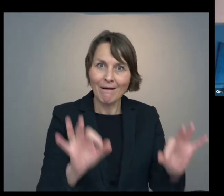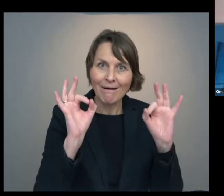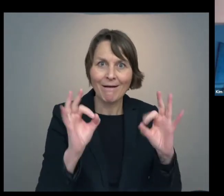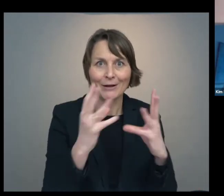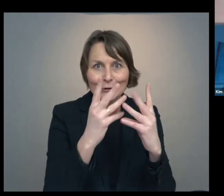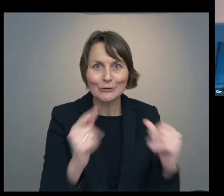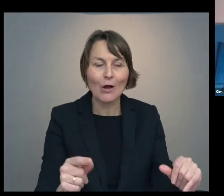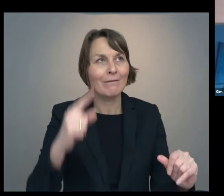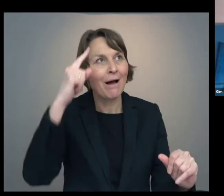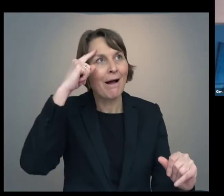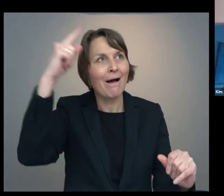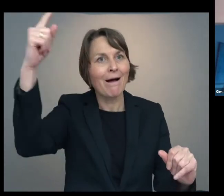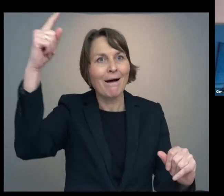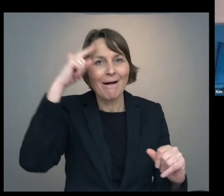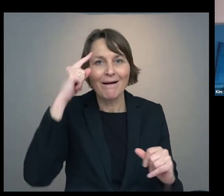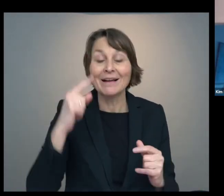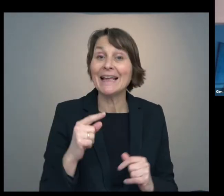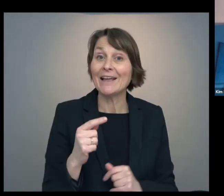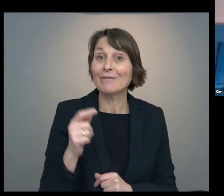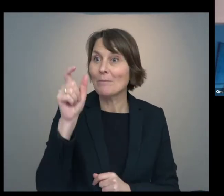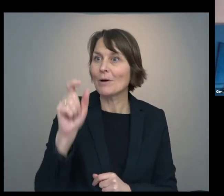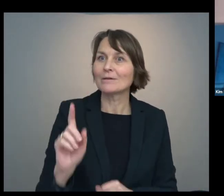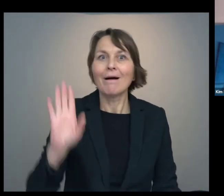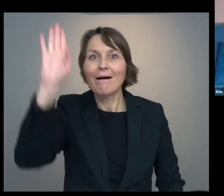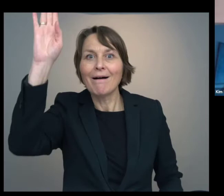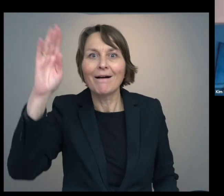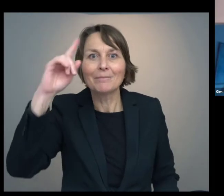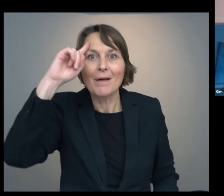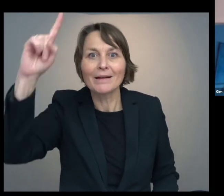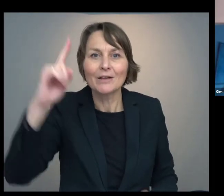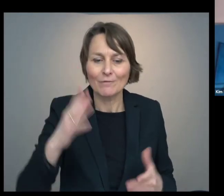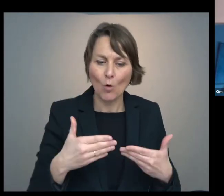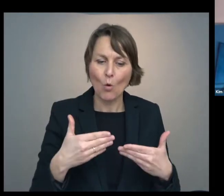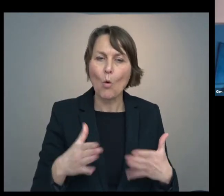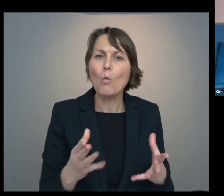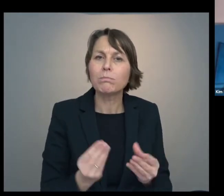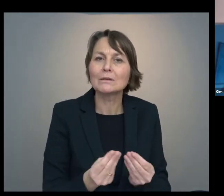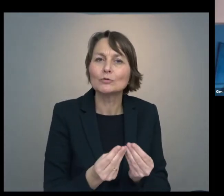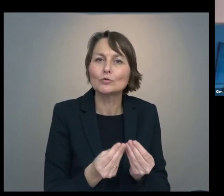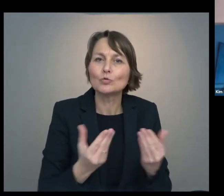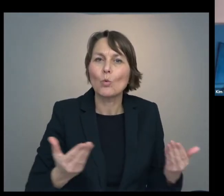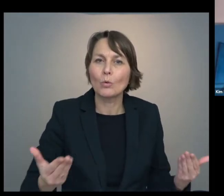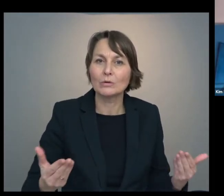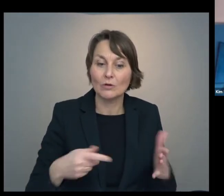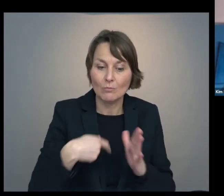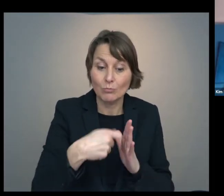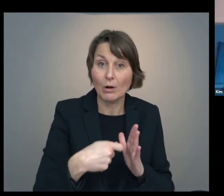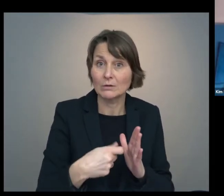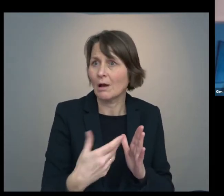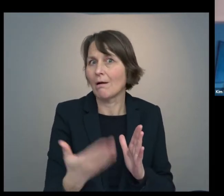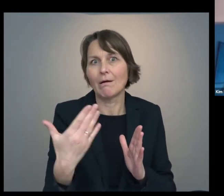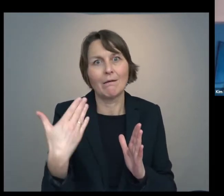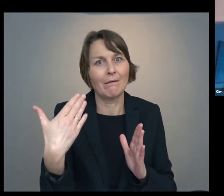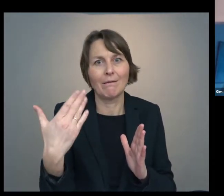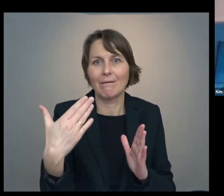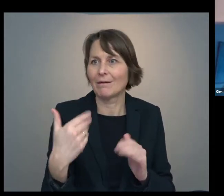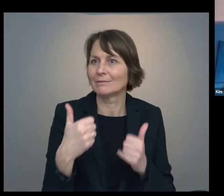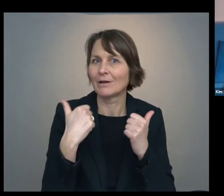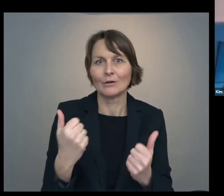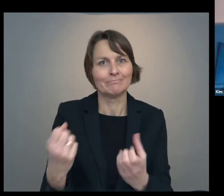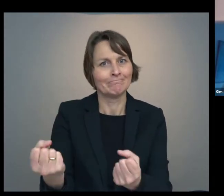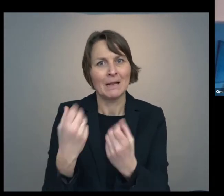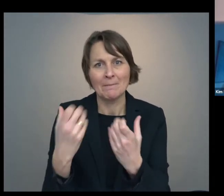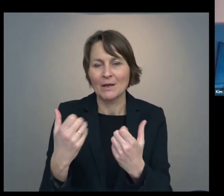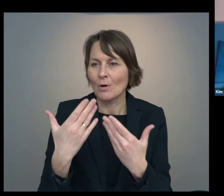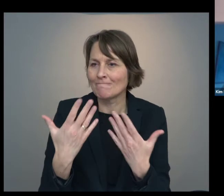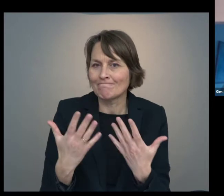really have the winning formula. And the second someone comes up with something that works for open source projects,